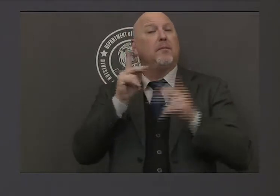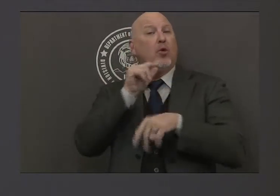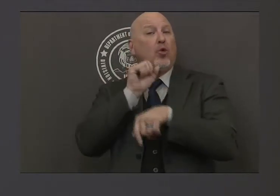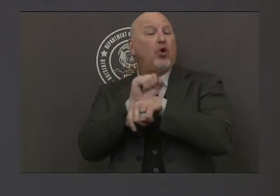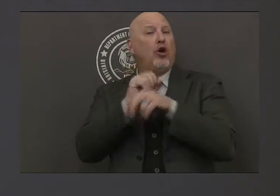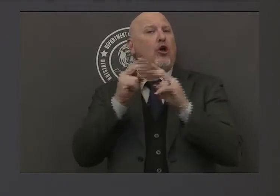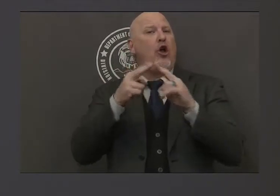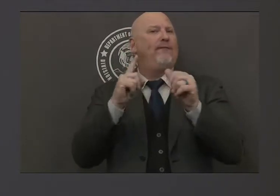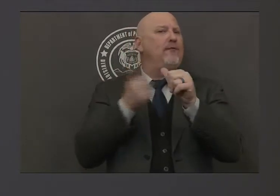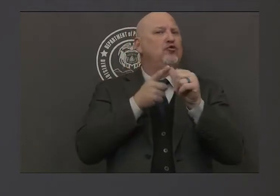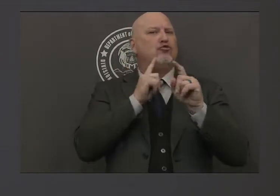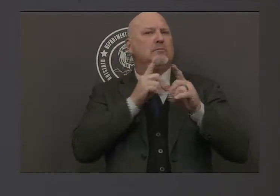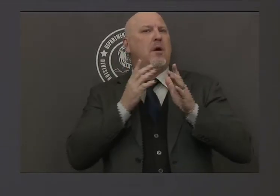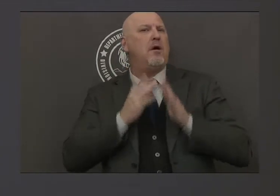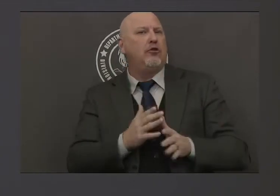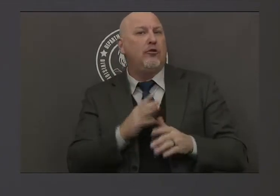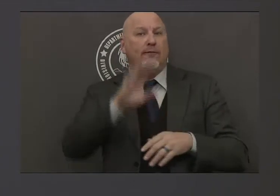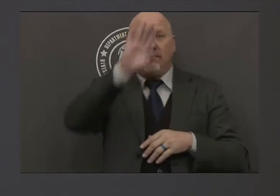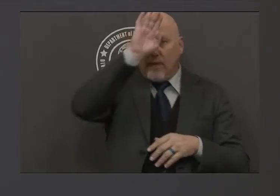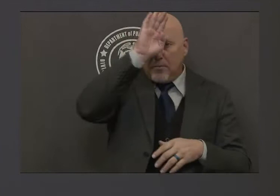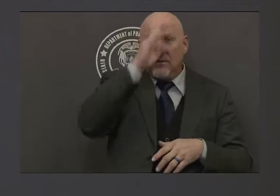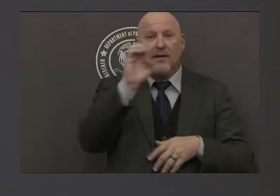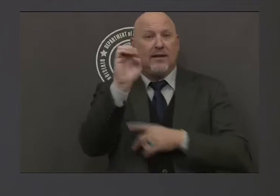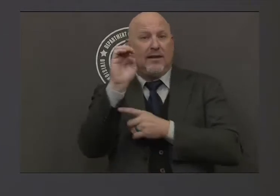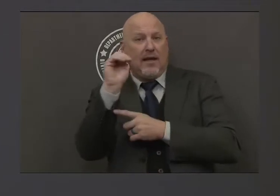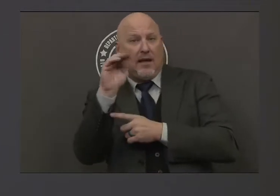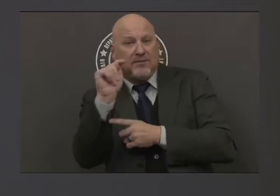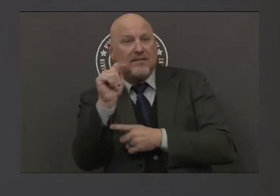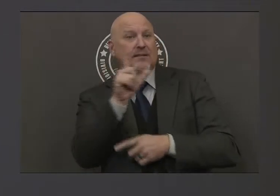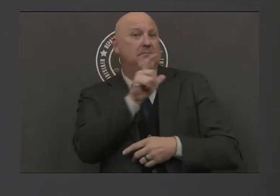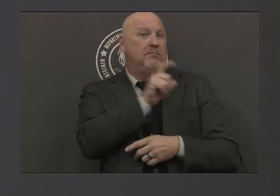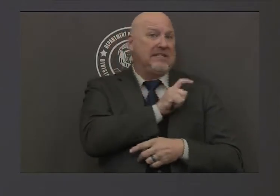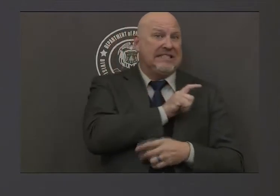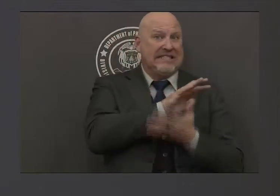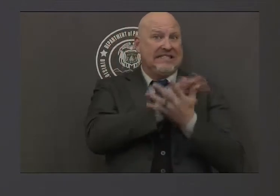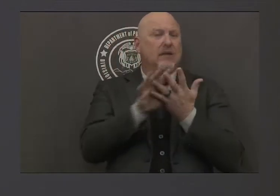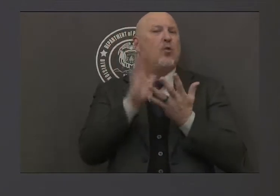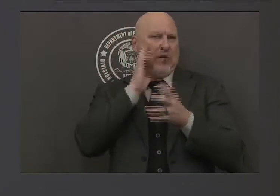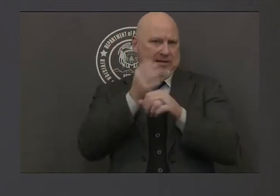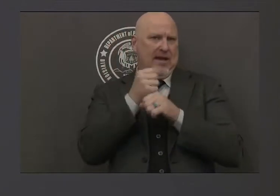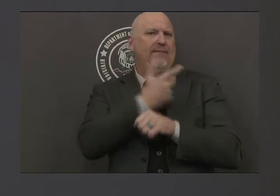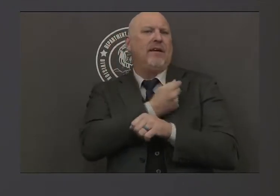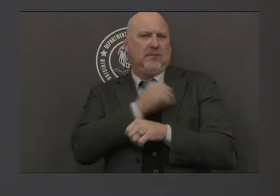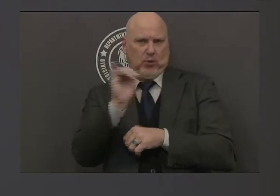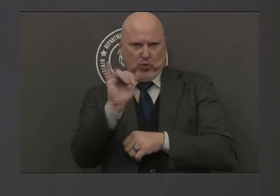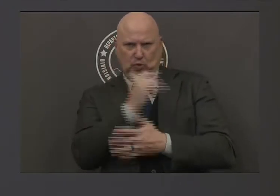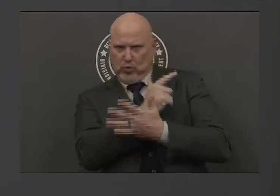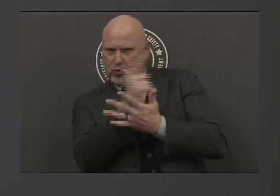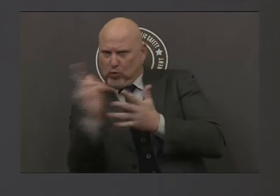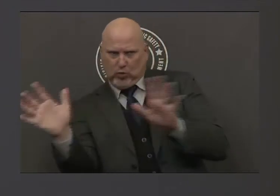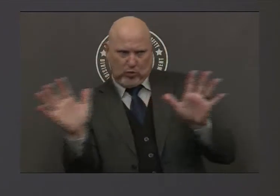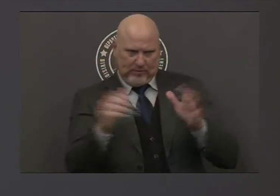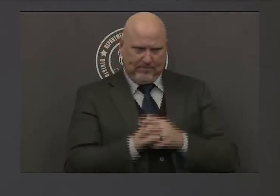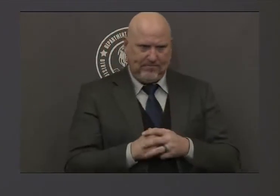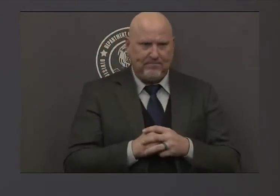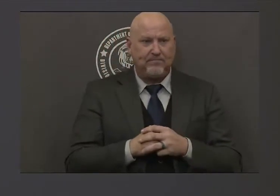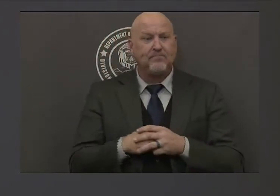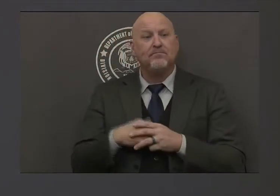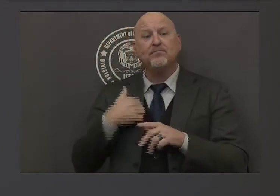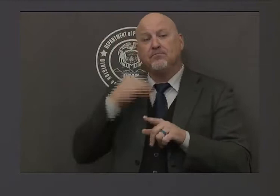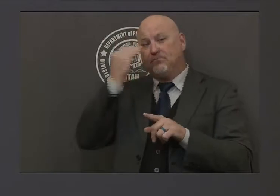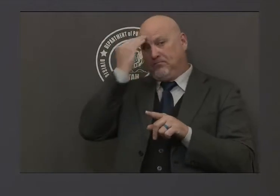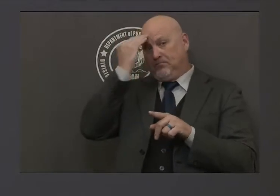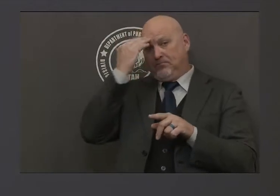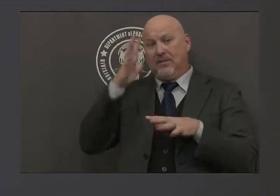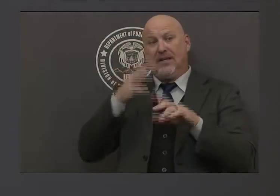to elevate teachers, because we do know that the impacts of this pandemic aren't just on the health